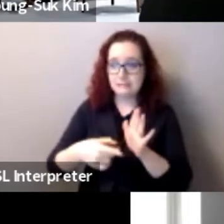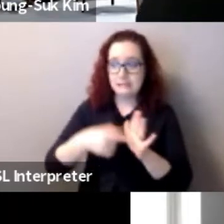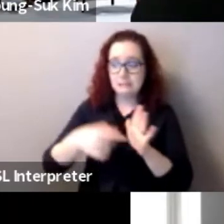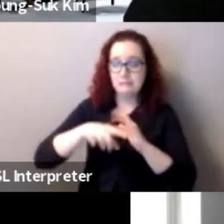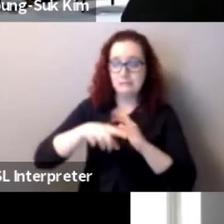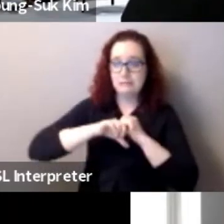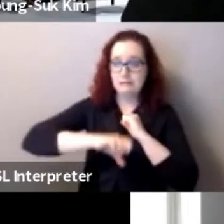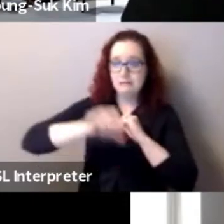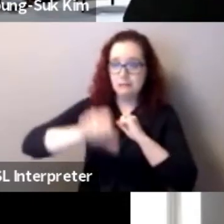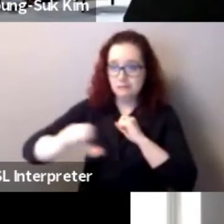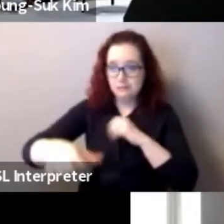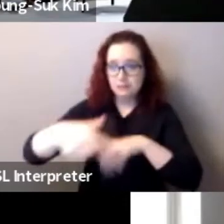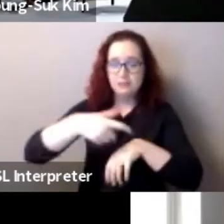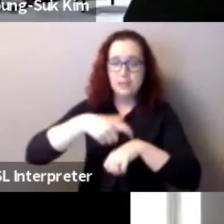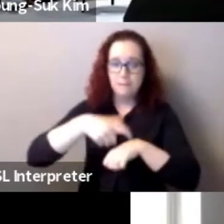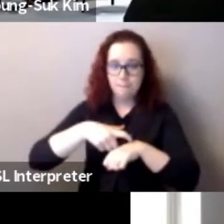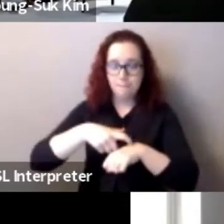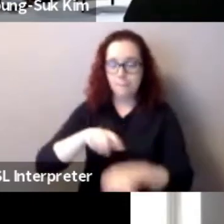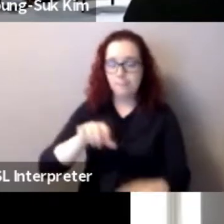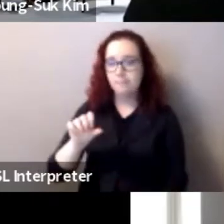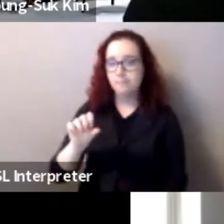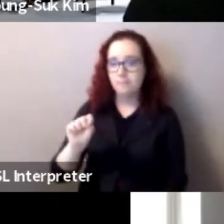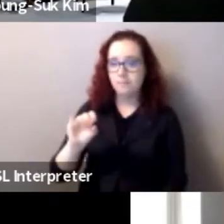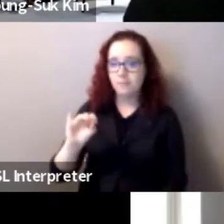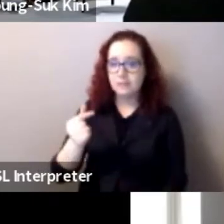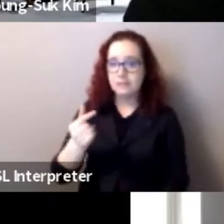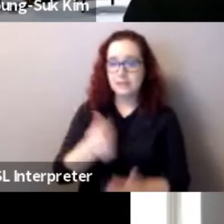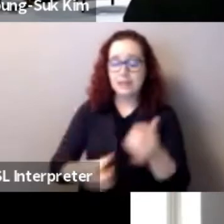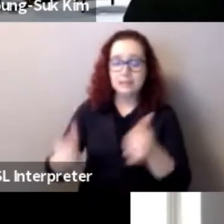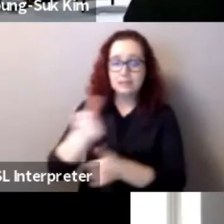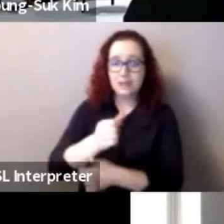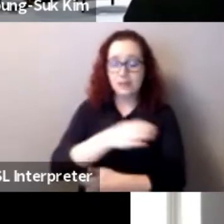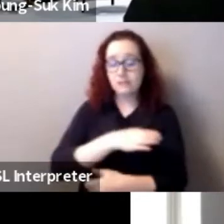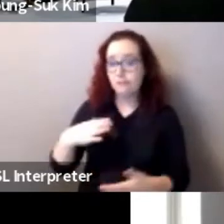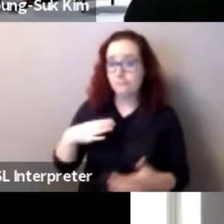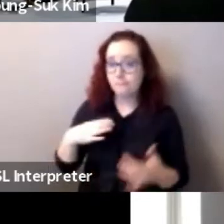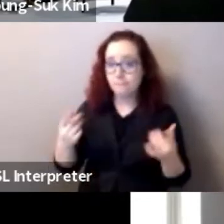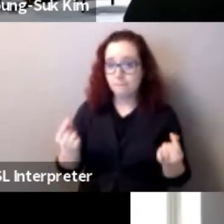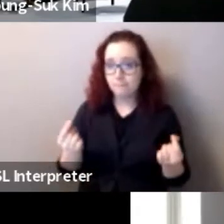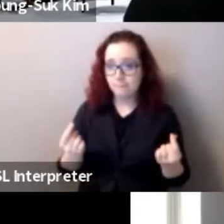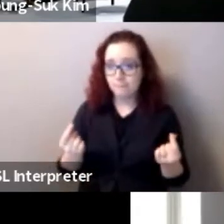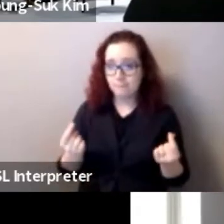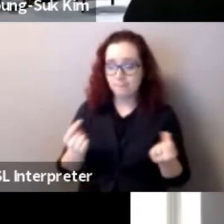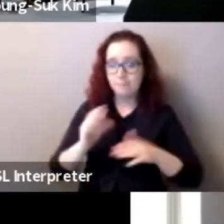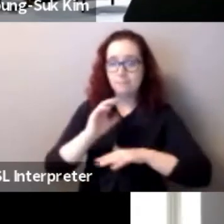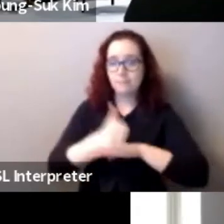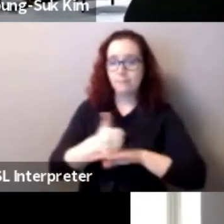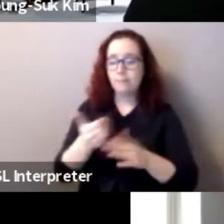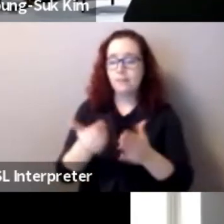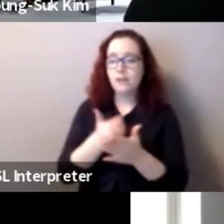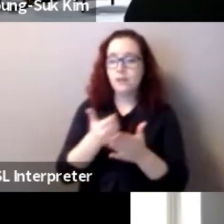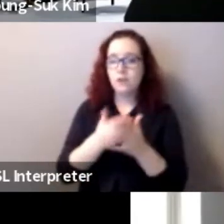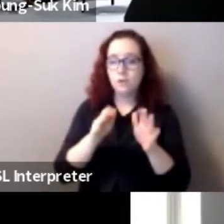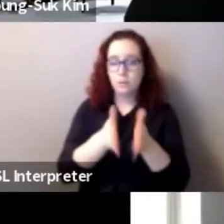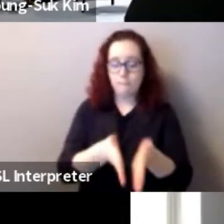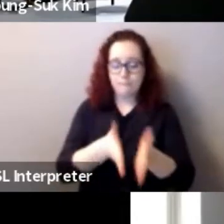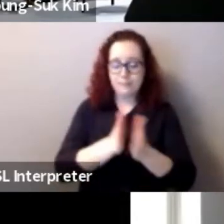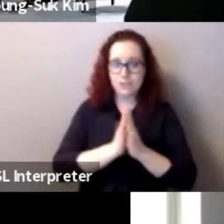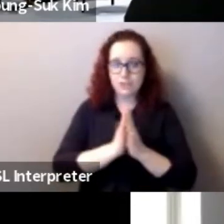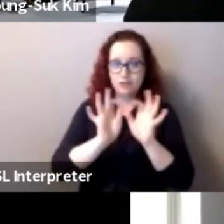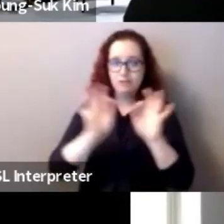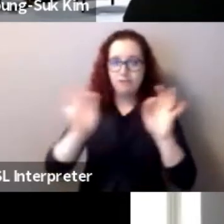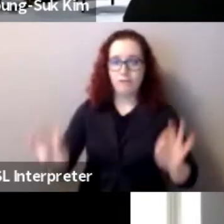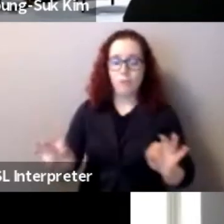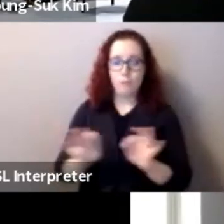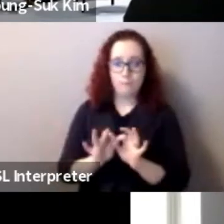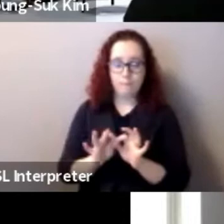system. One of the things the SIG Executive Committee has done recently is they created a new form, a new petition form, and we're really hopeful that